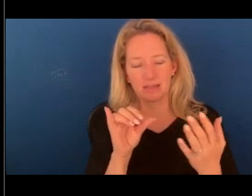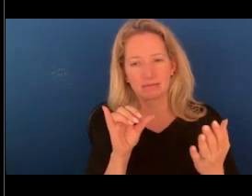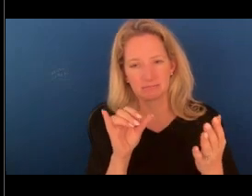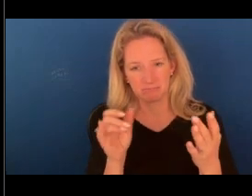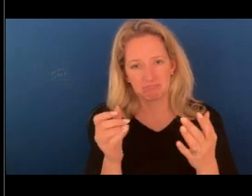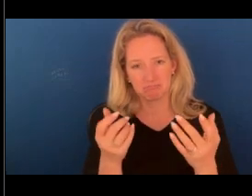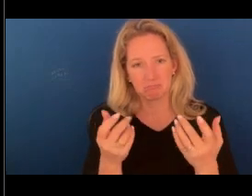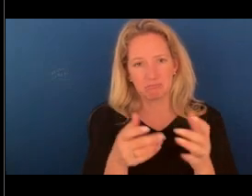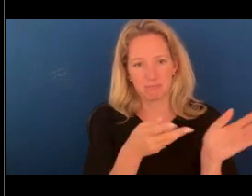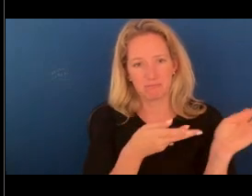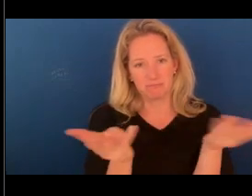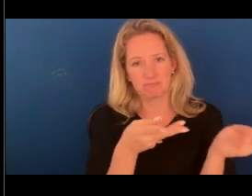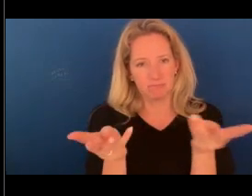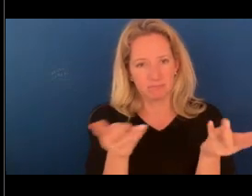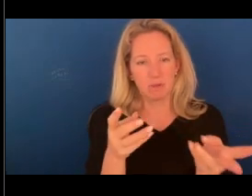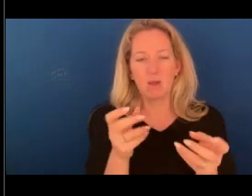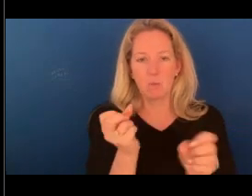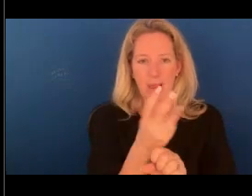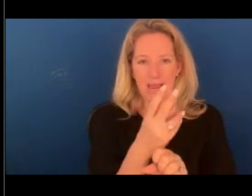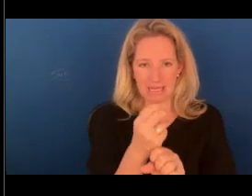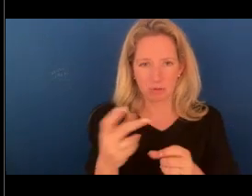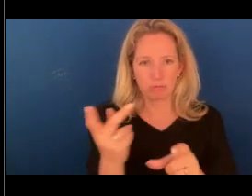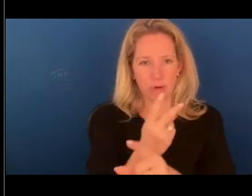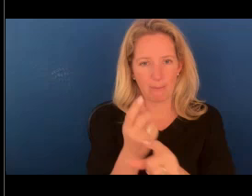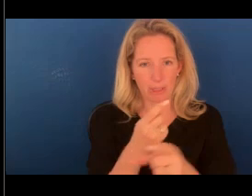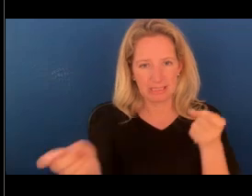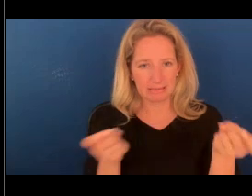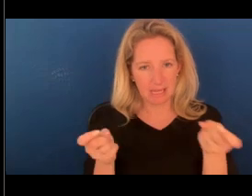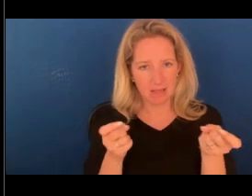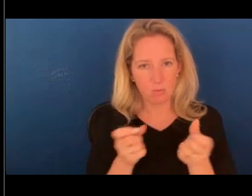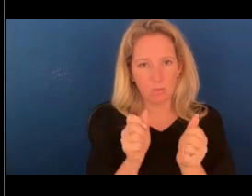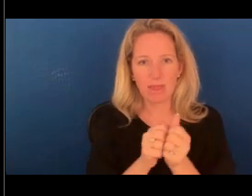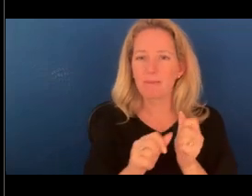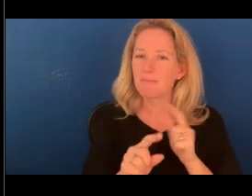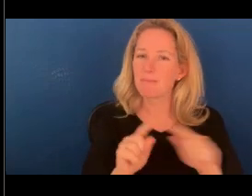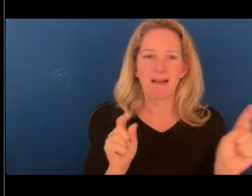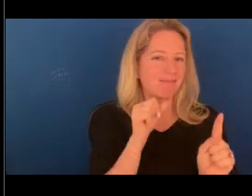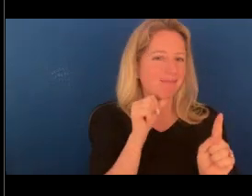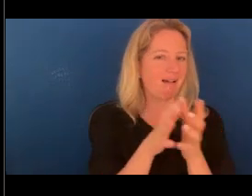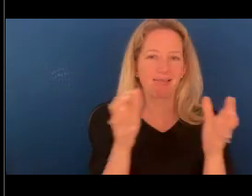with. But there's not much funding. So IGAP,